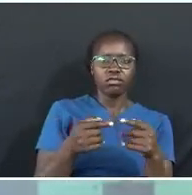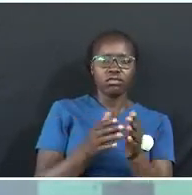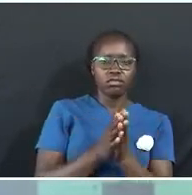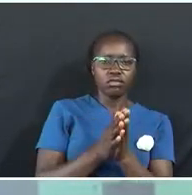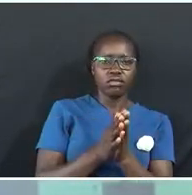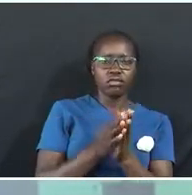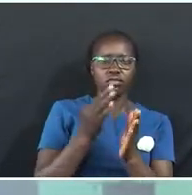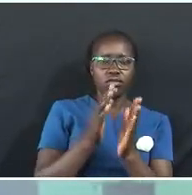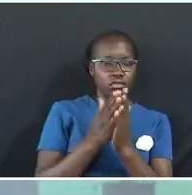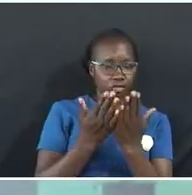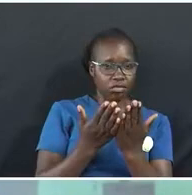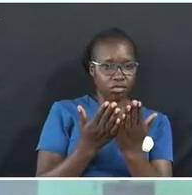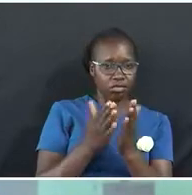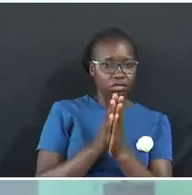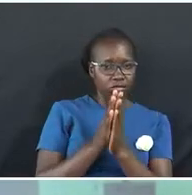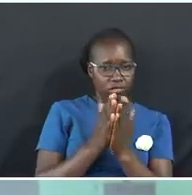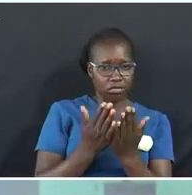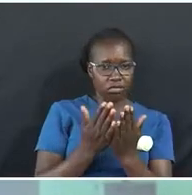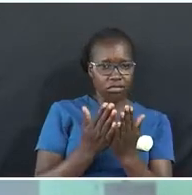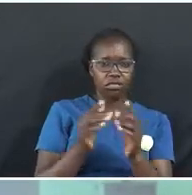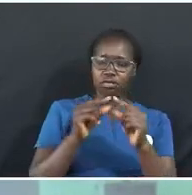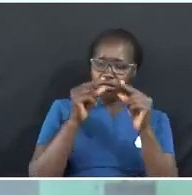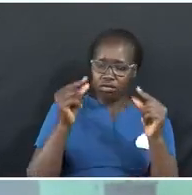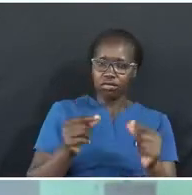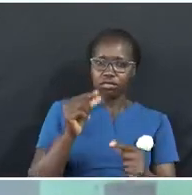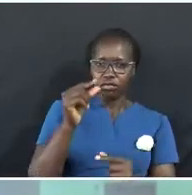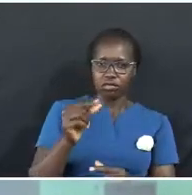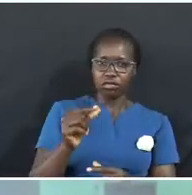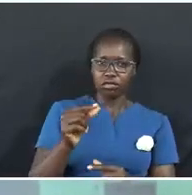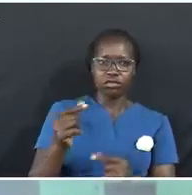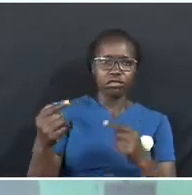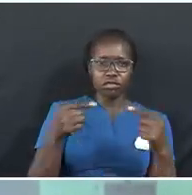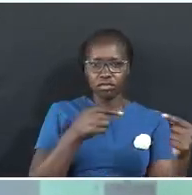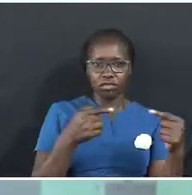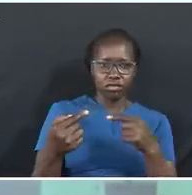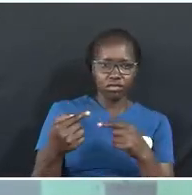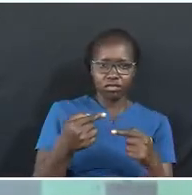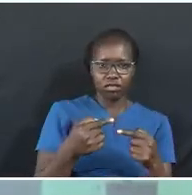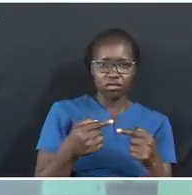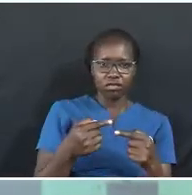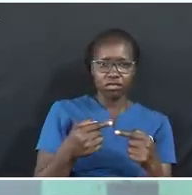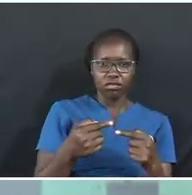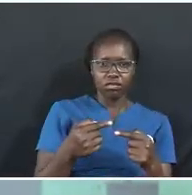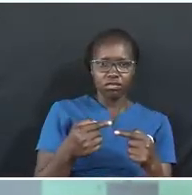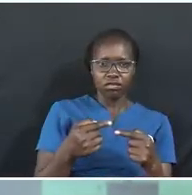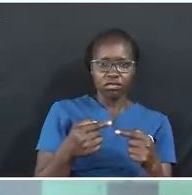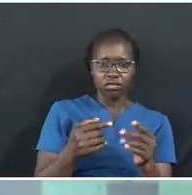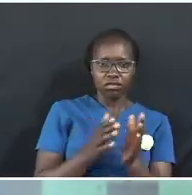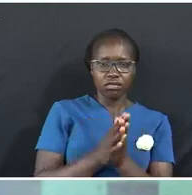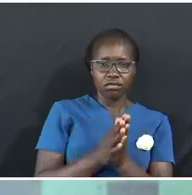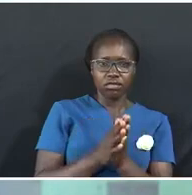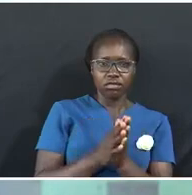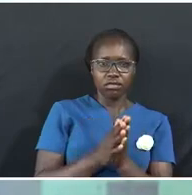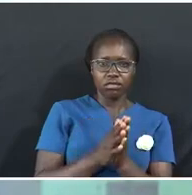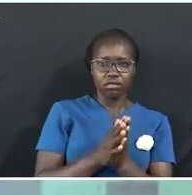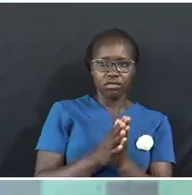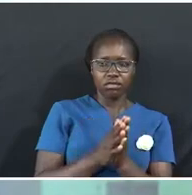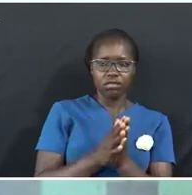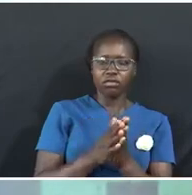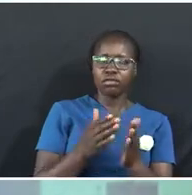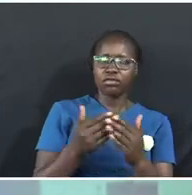2 books. 400 shillings. Get that book. Ellen G. White says this book must